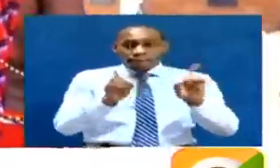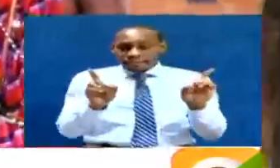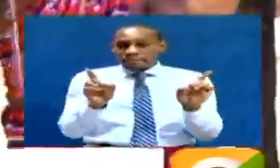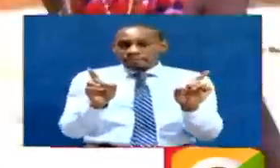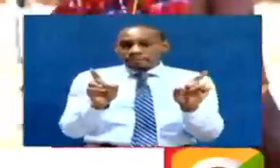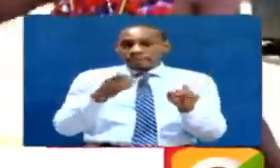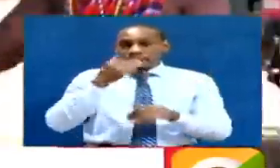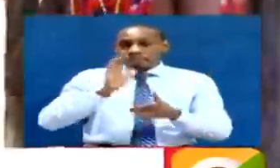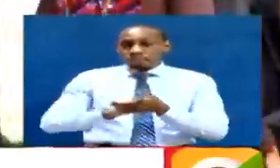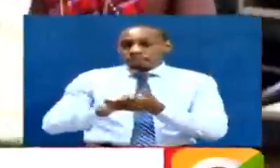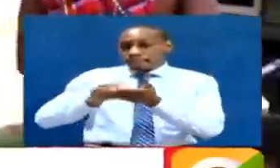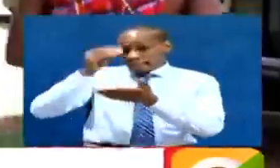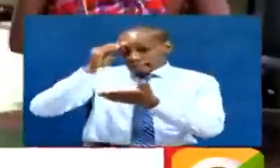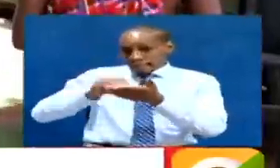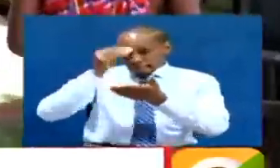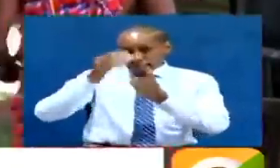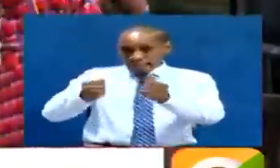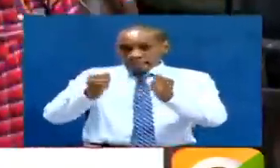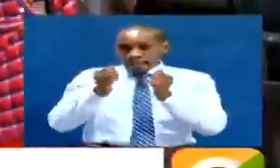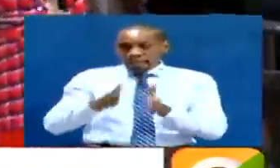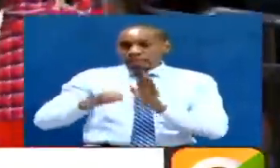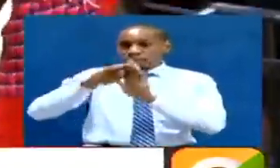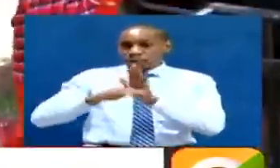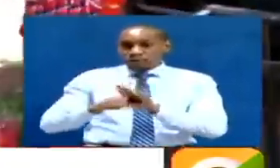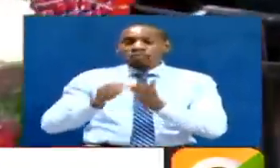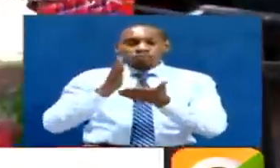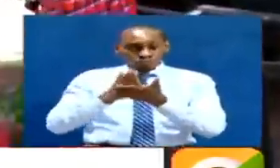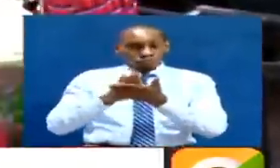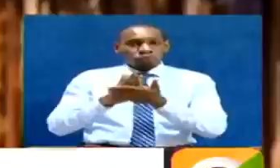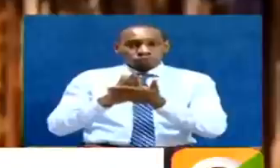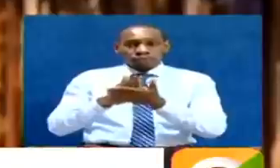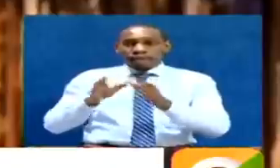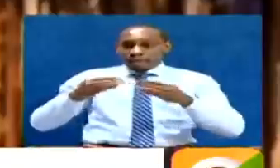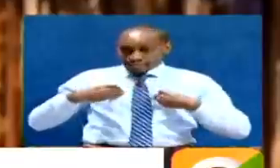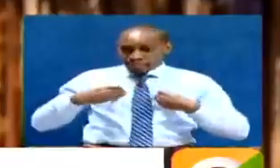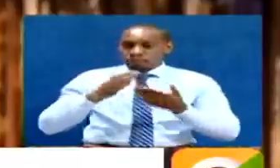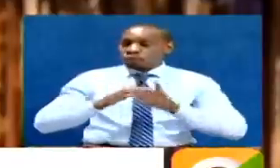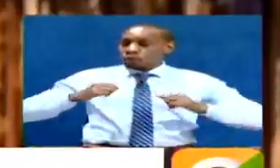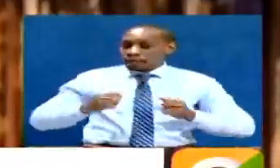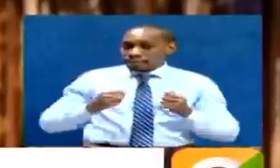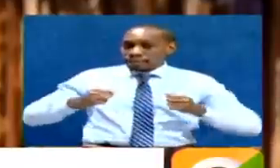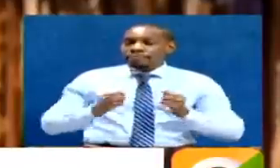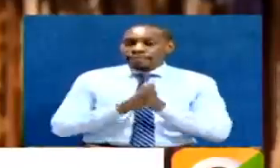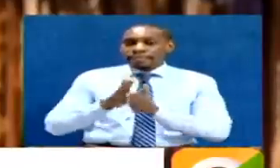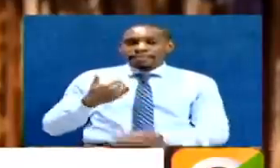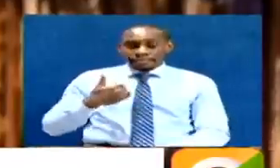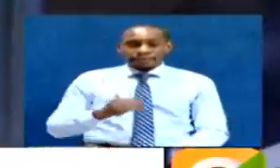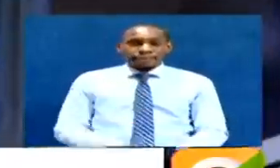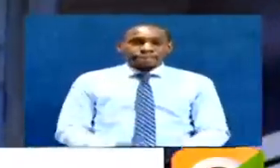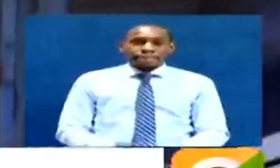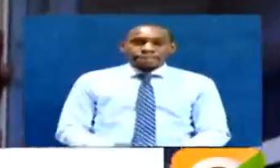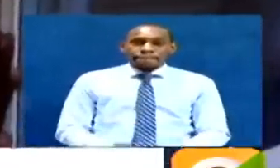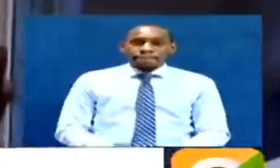why don't you go and do the pilot course? I say, yes, why not? I'm really happy to do flying. I was so proud to hear